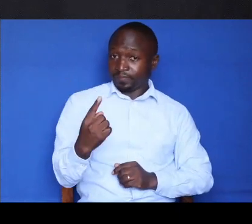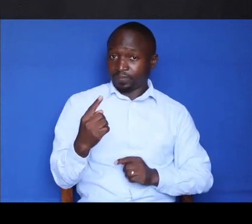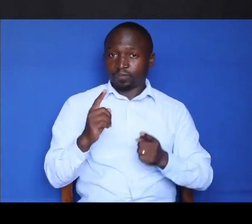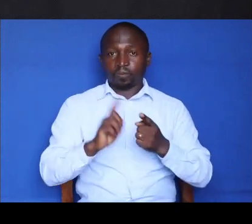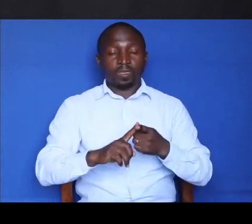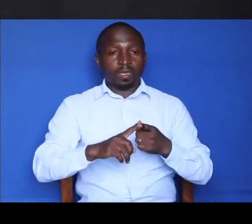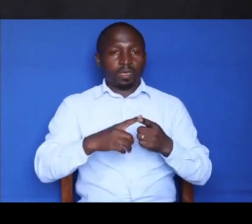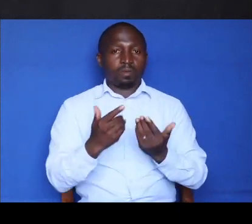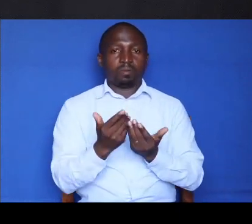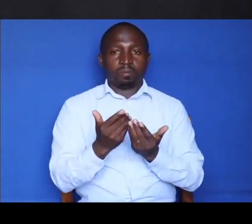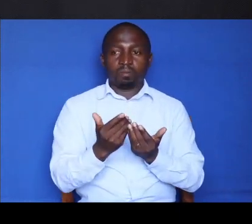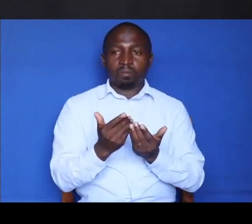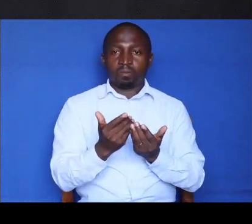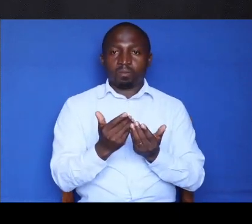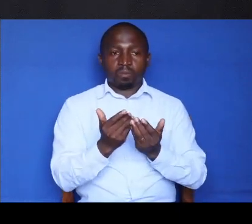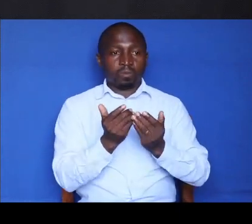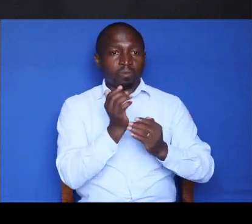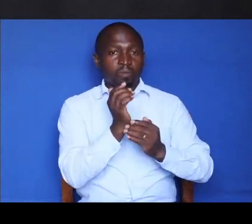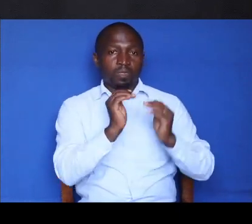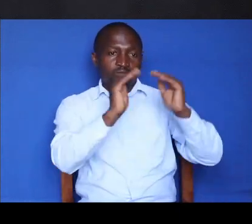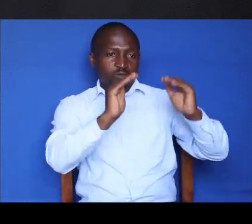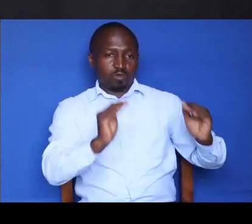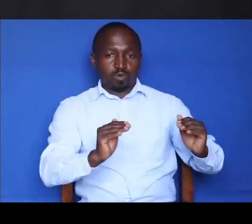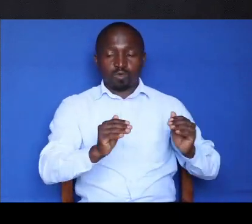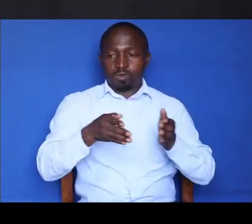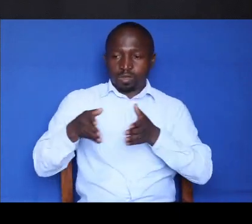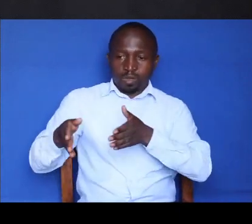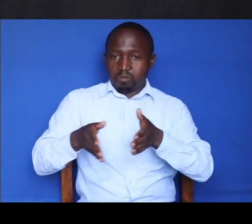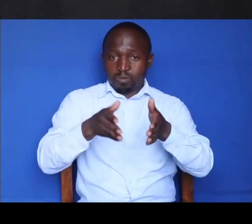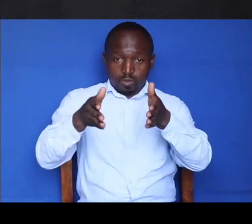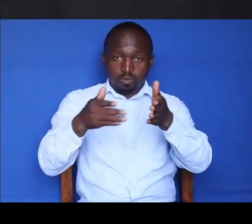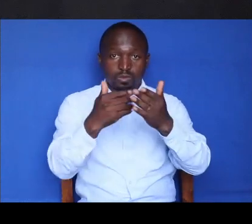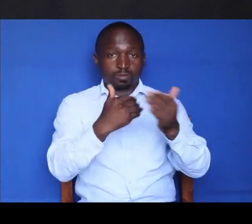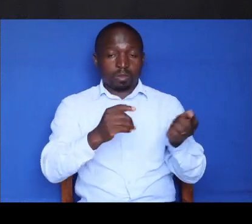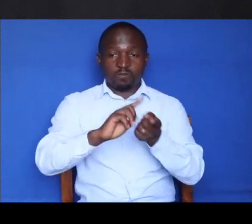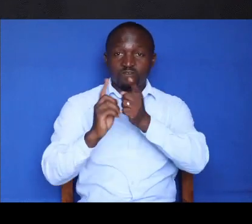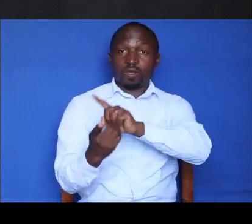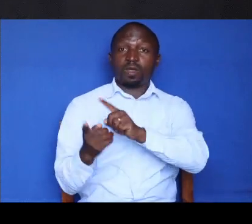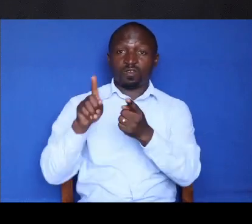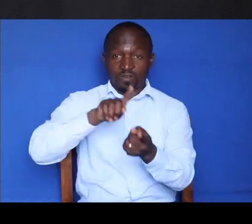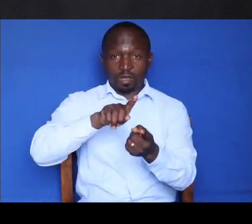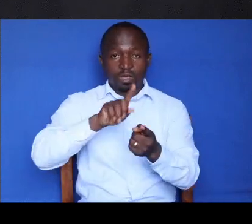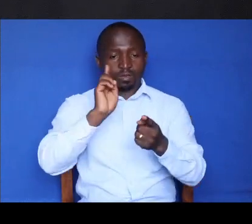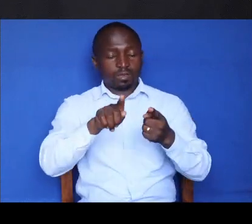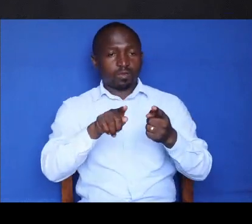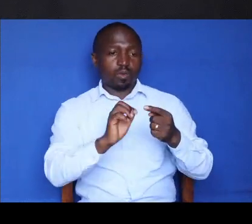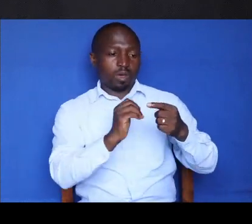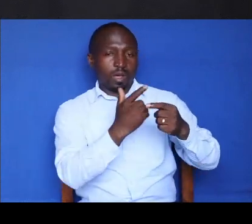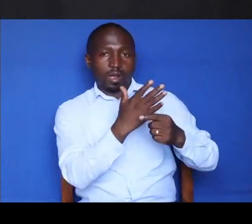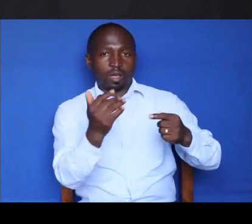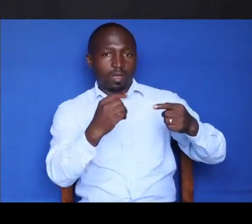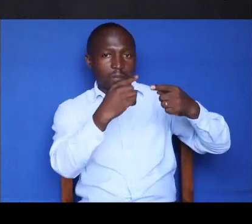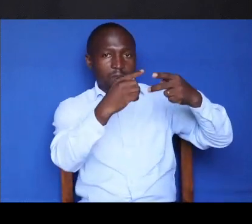it being landform related to river rejuvenation. These